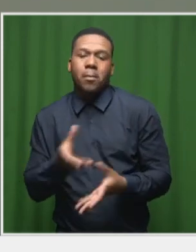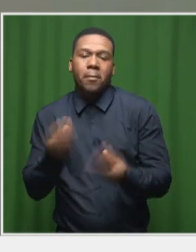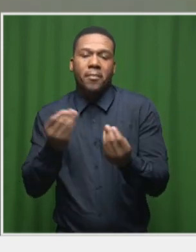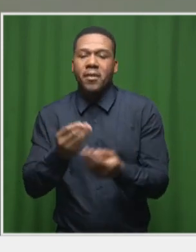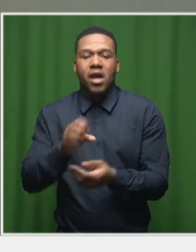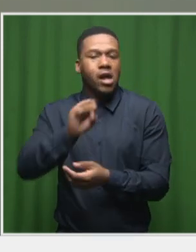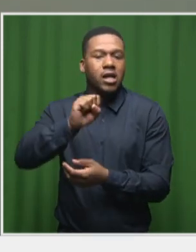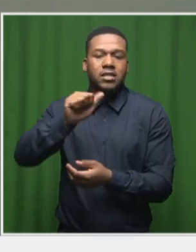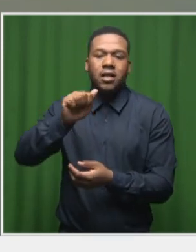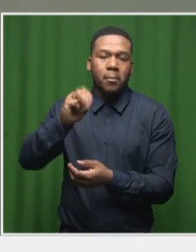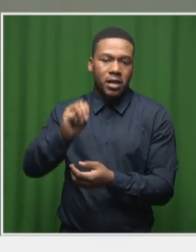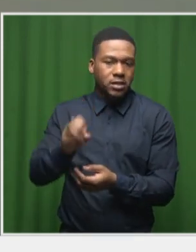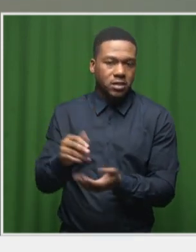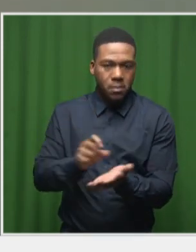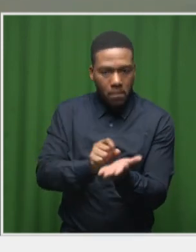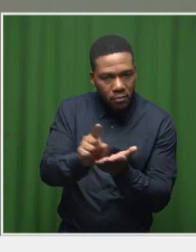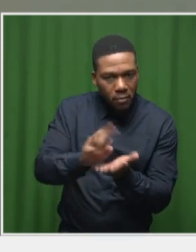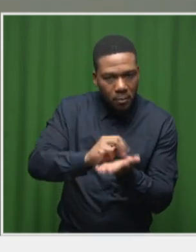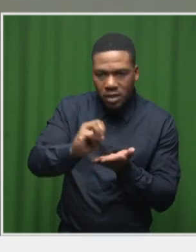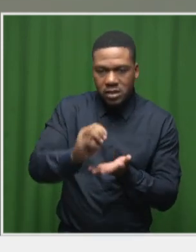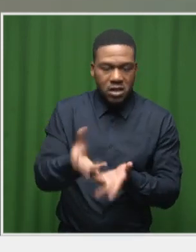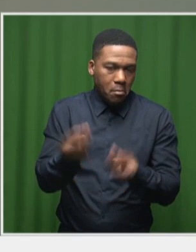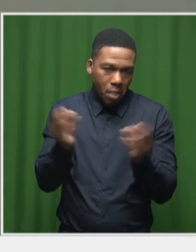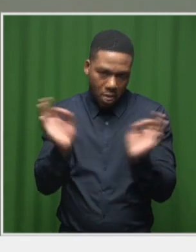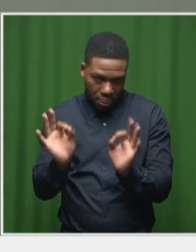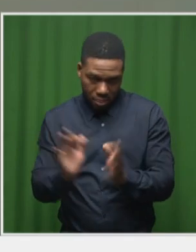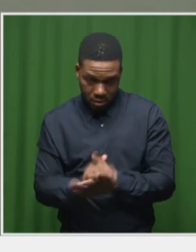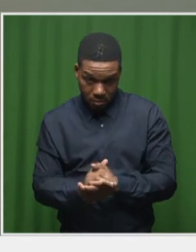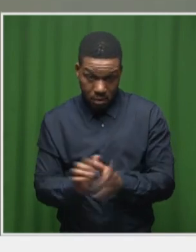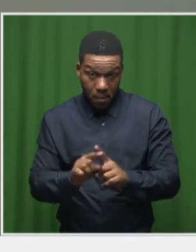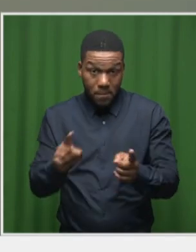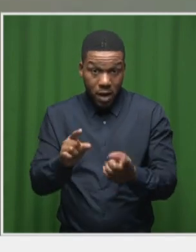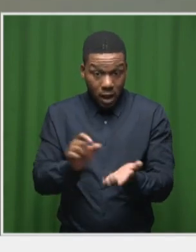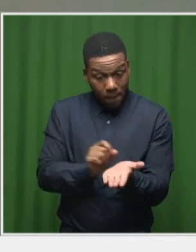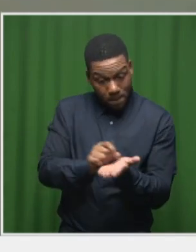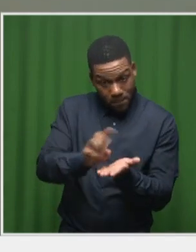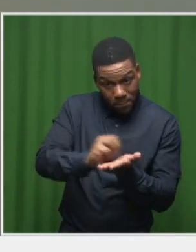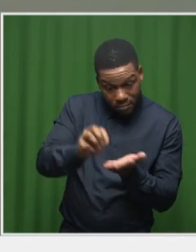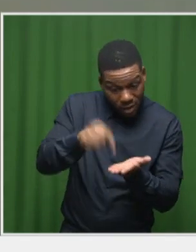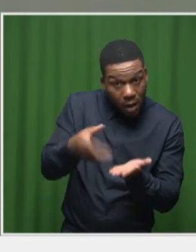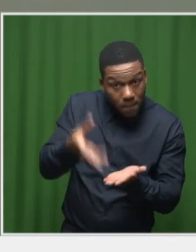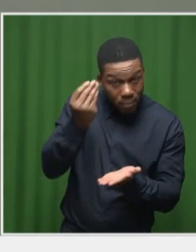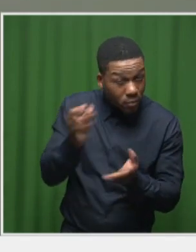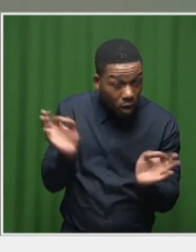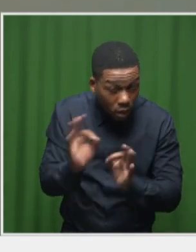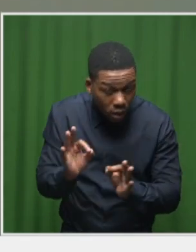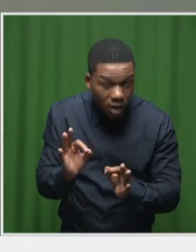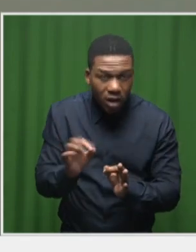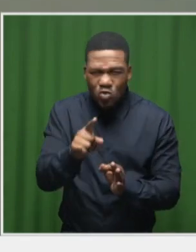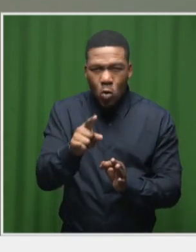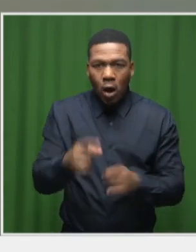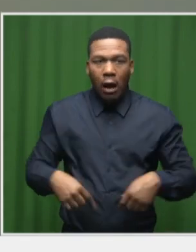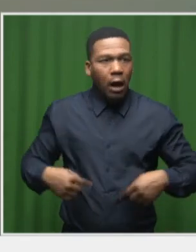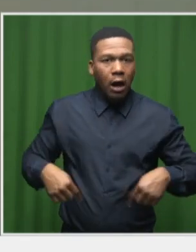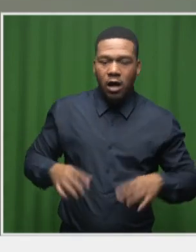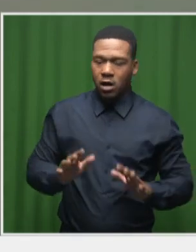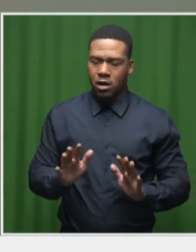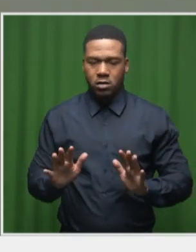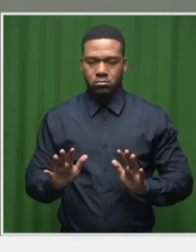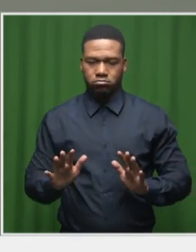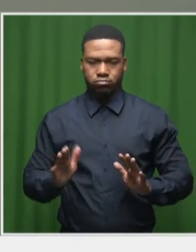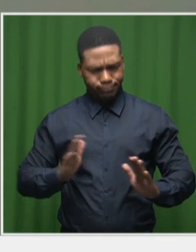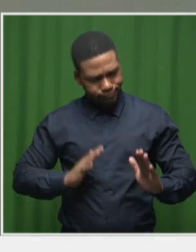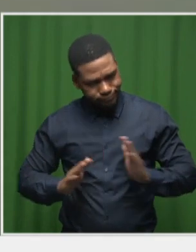SMS that they are supposed to receive. But if you don't receive the SMS, it's not a train smash, Leanne, because they can just still follow